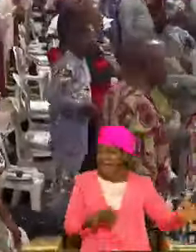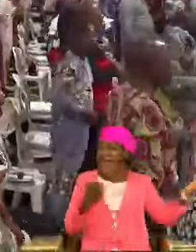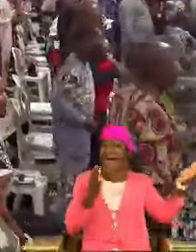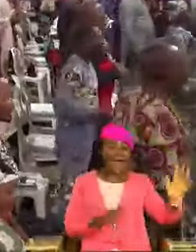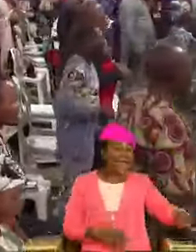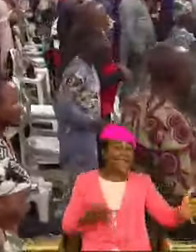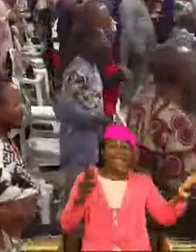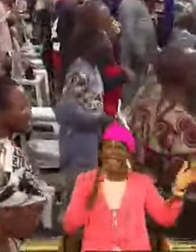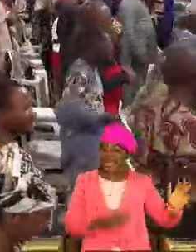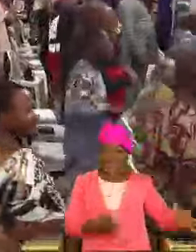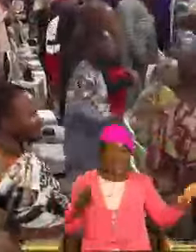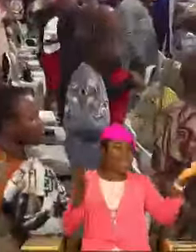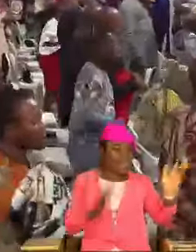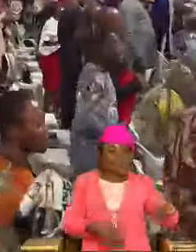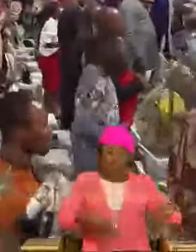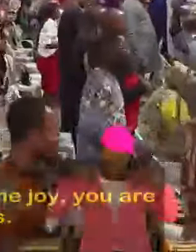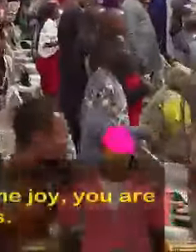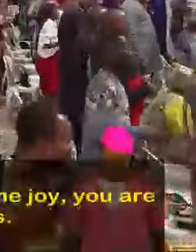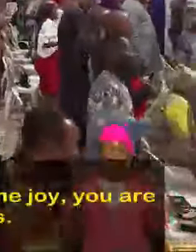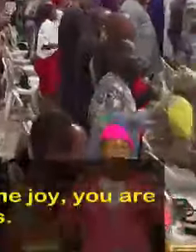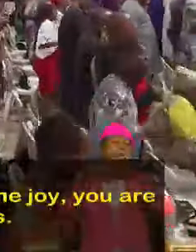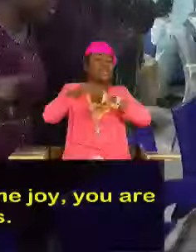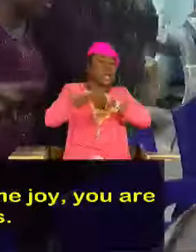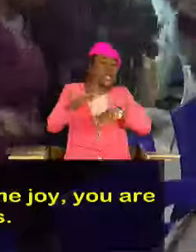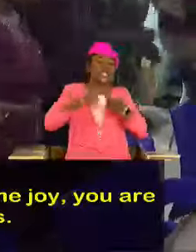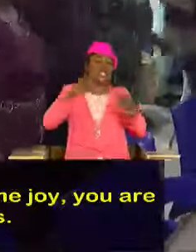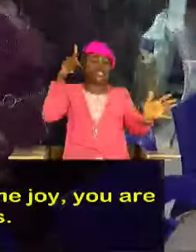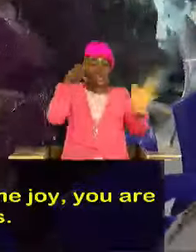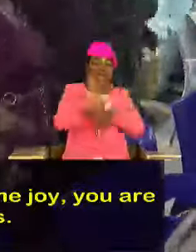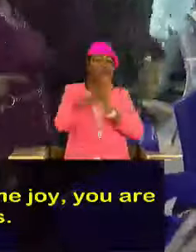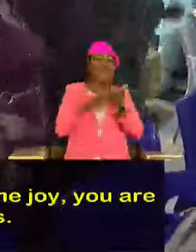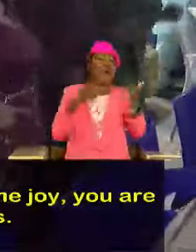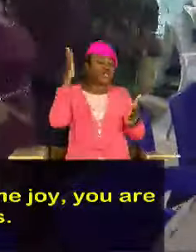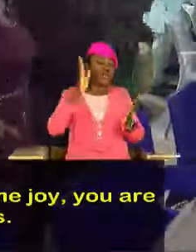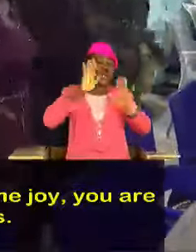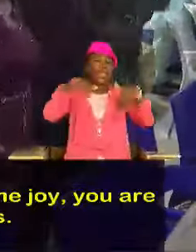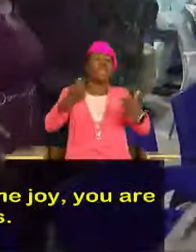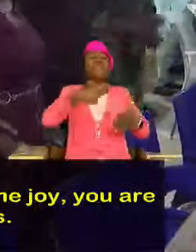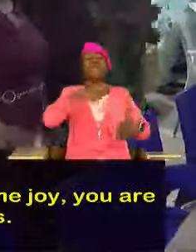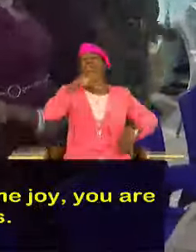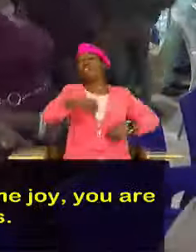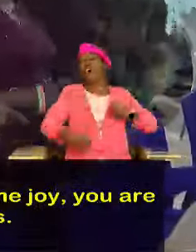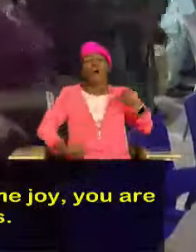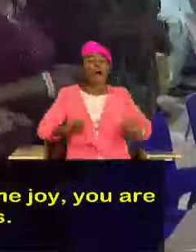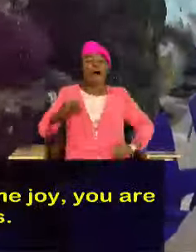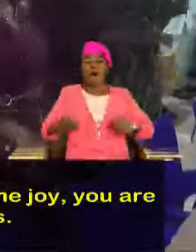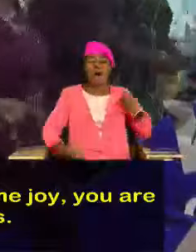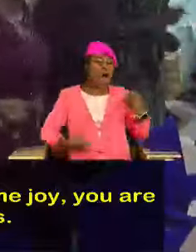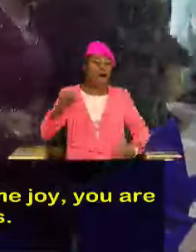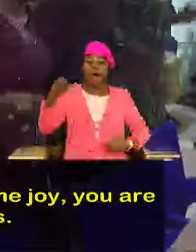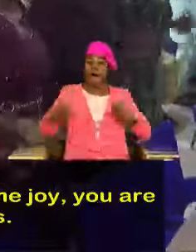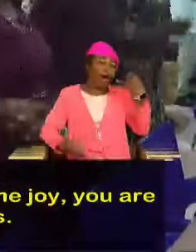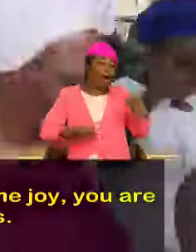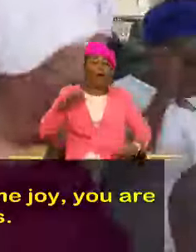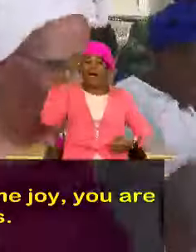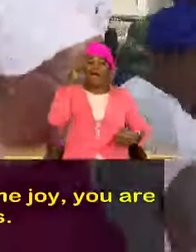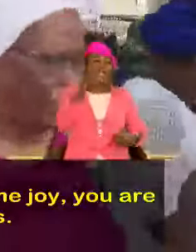liar assign to kill what you give me joy my rep